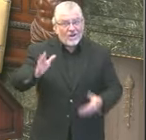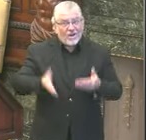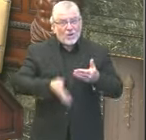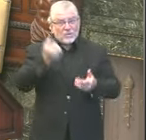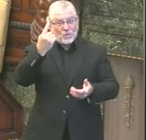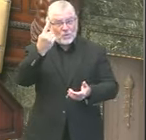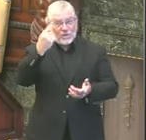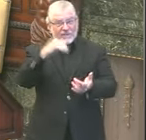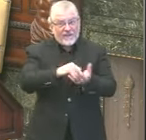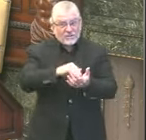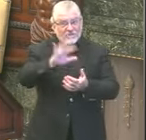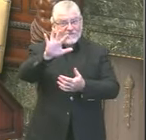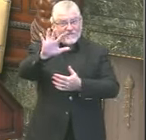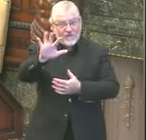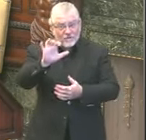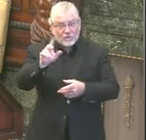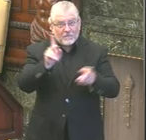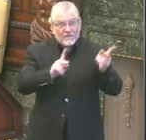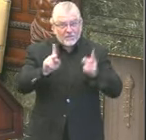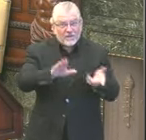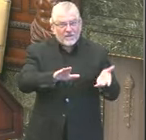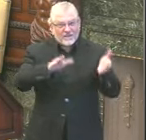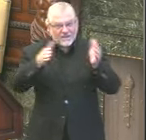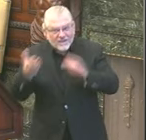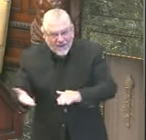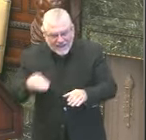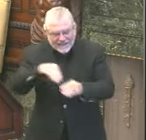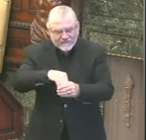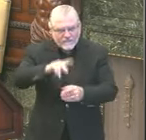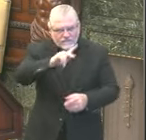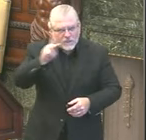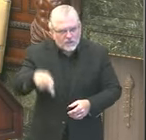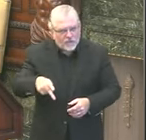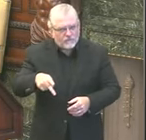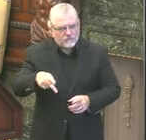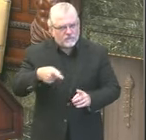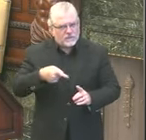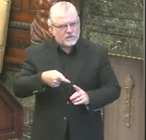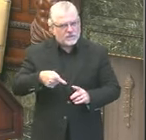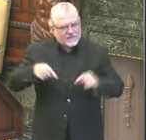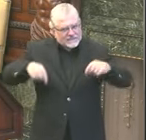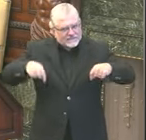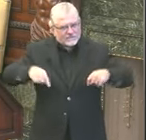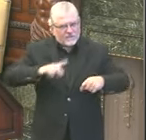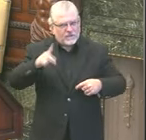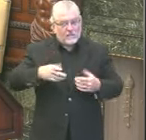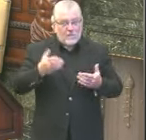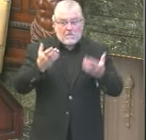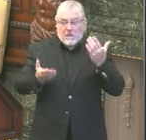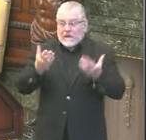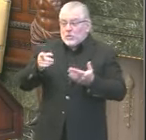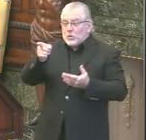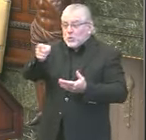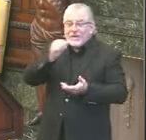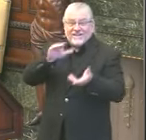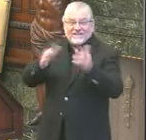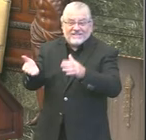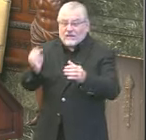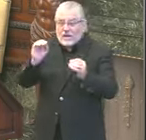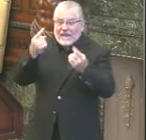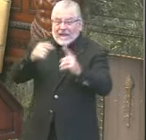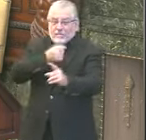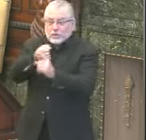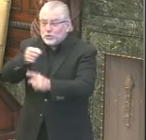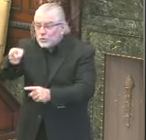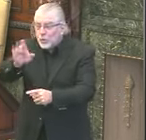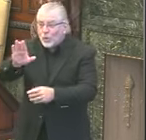Philadelphia residents have died in this epidemic. May not be you, may not be your friend, but that's how many people died from this epidemic. And our ability